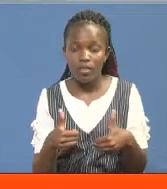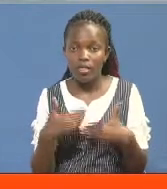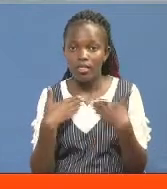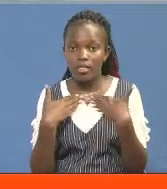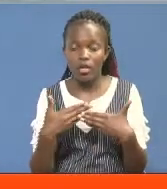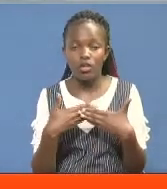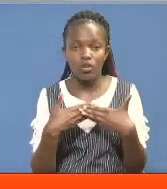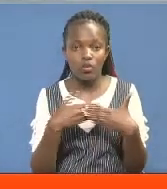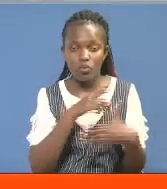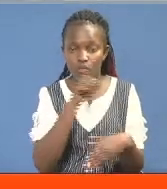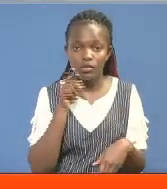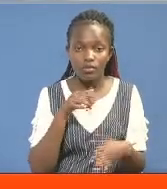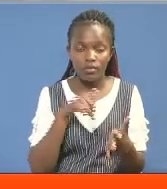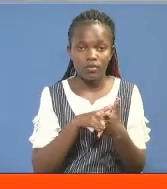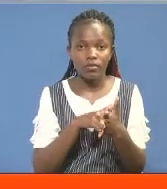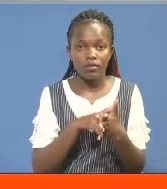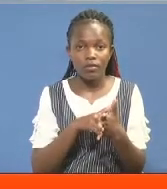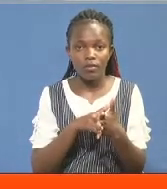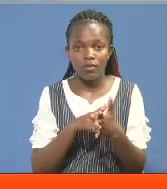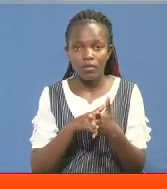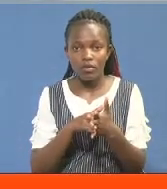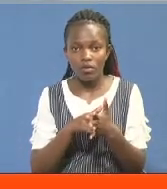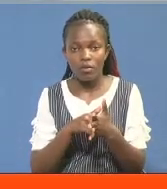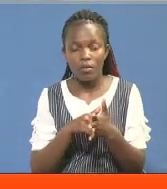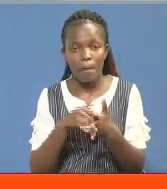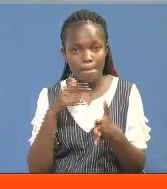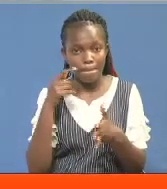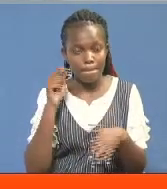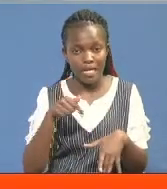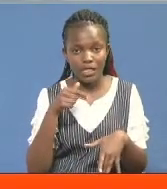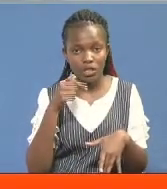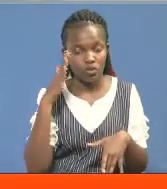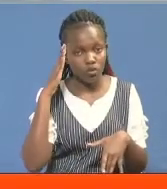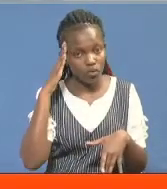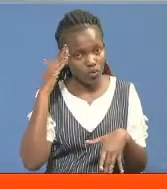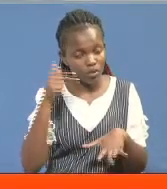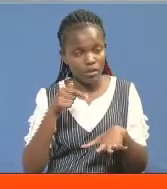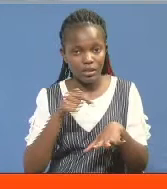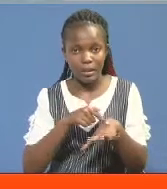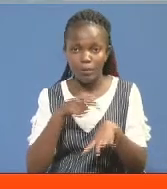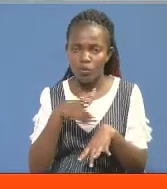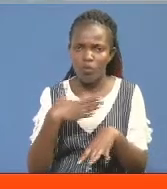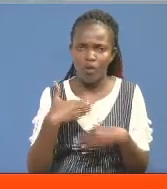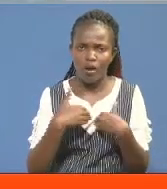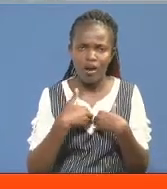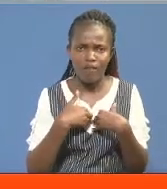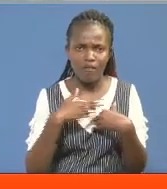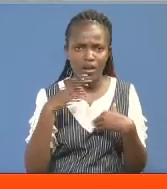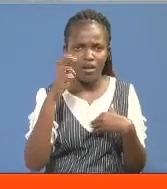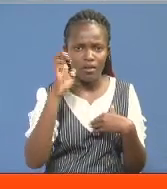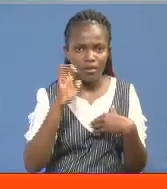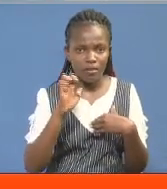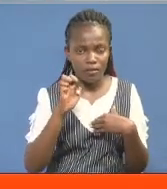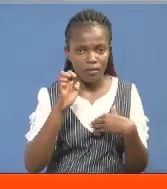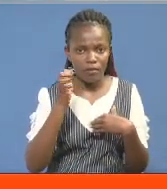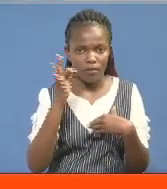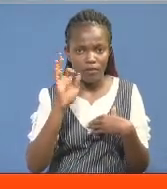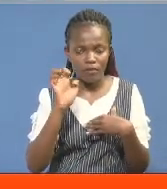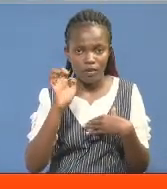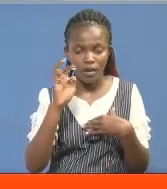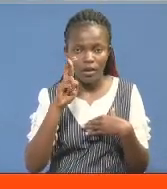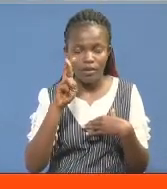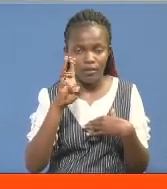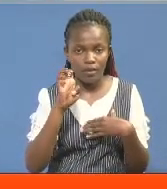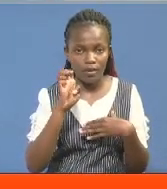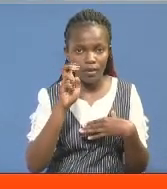Thank you very much for the question. Number one, you must realize that at the moment we do not have a referendum law, and that